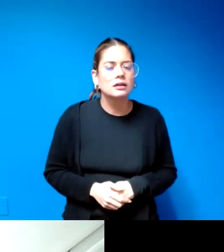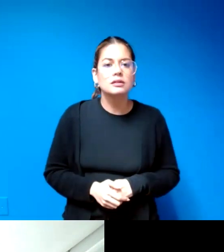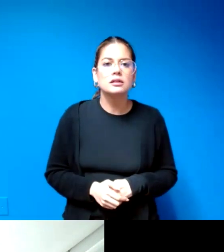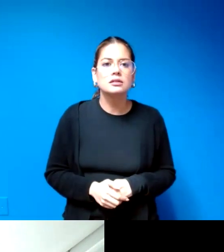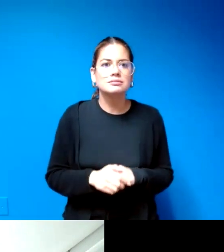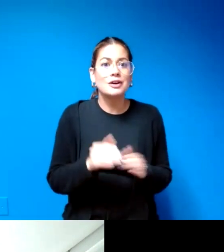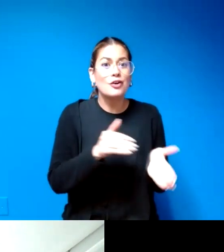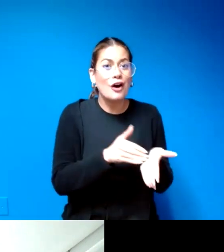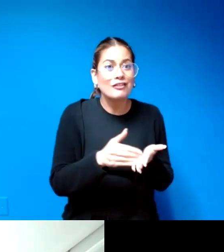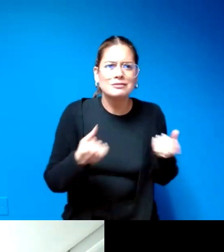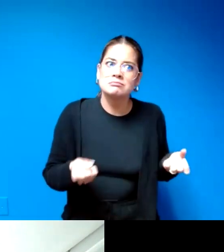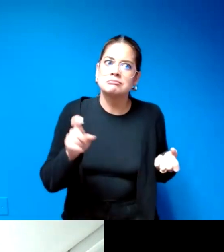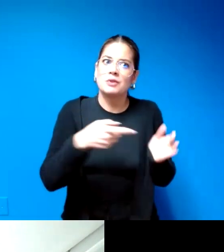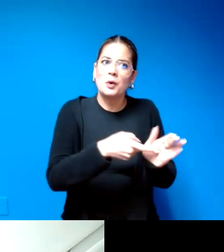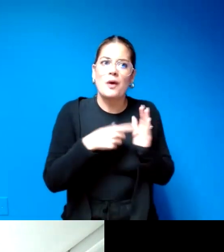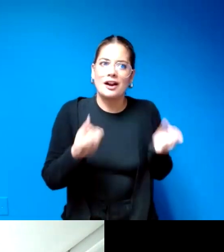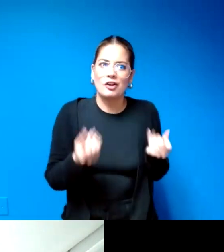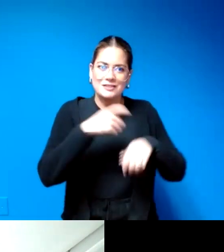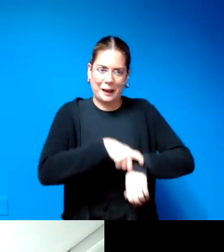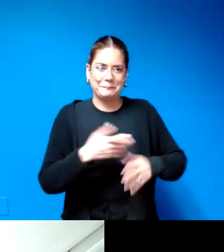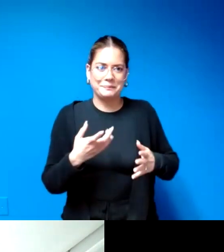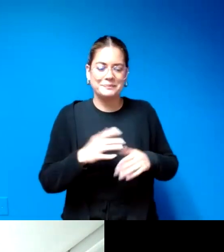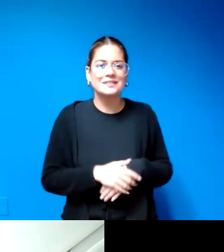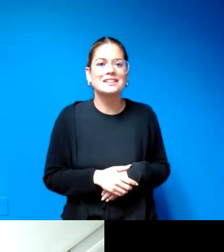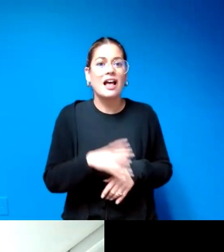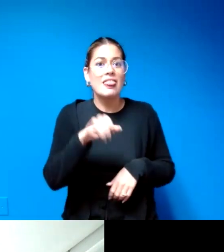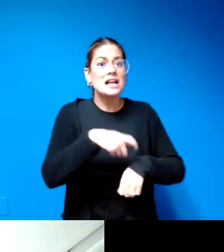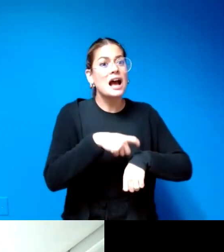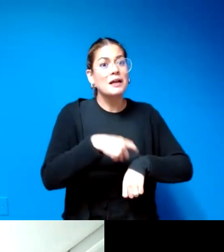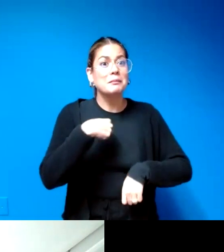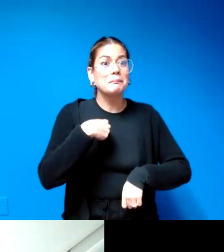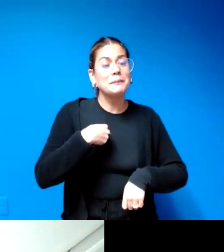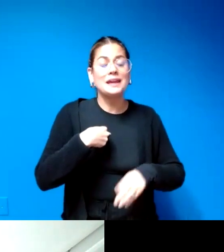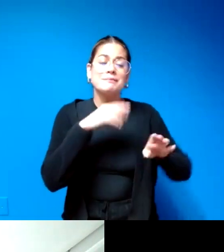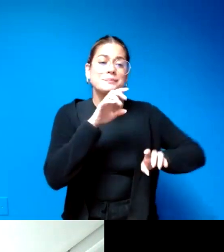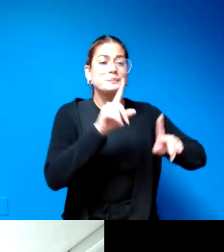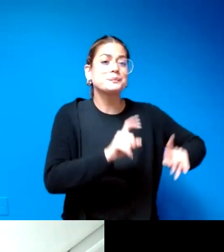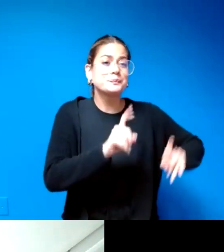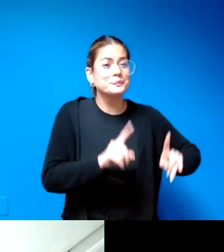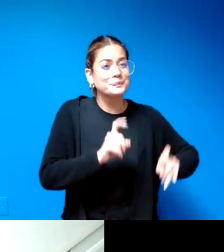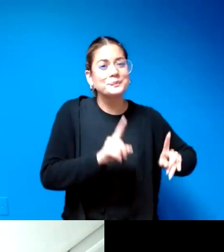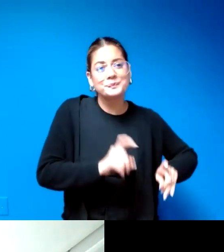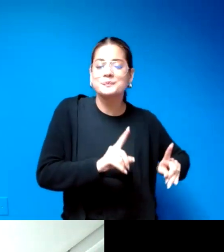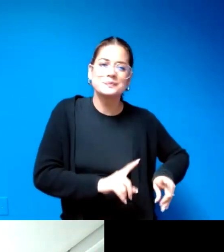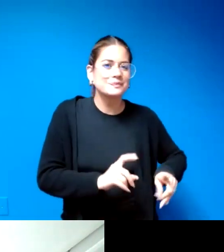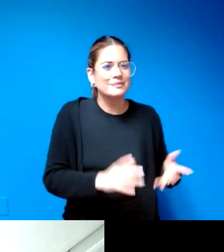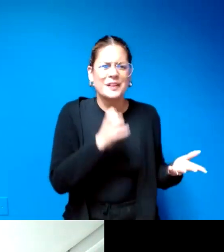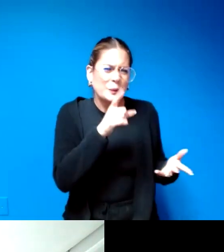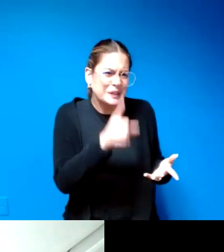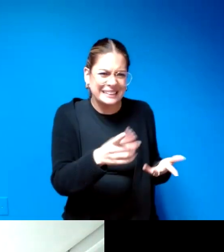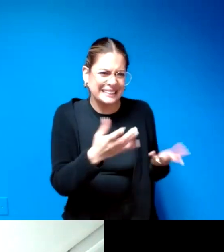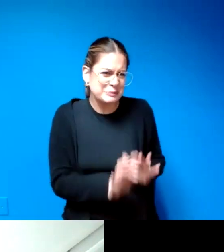of time that was needed. And so all that time that I was spending gathering all the information was not nearly as relevant